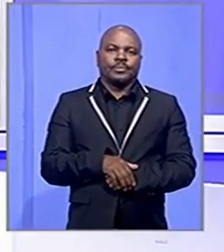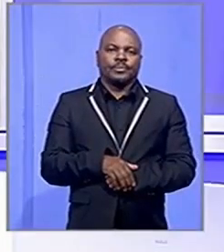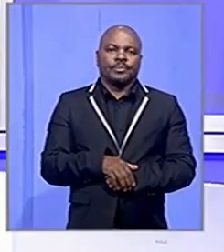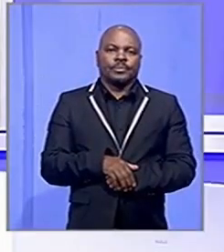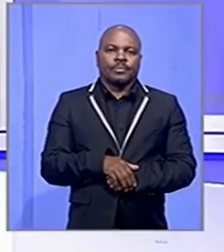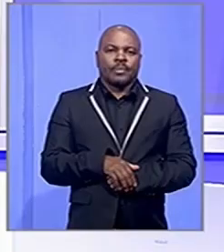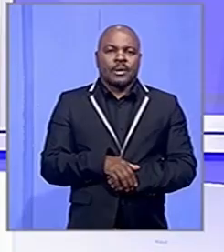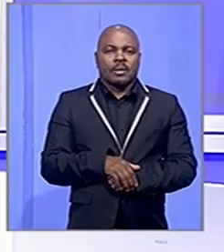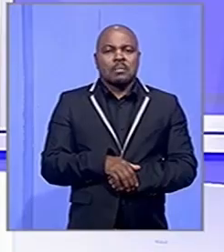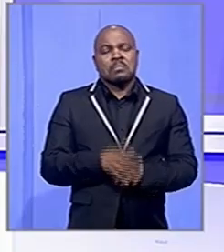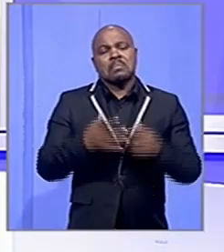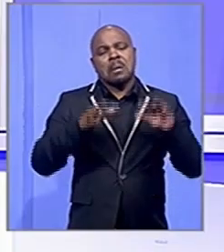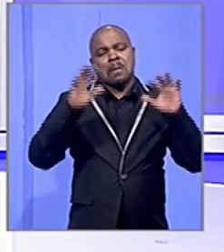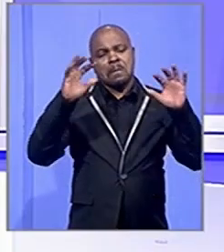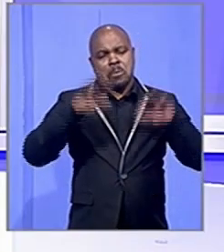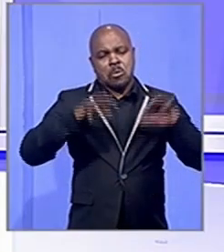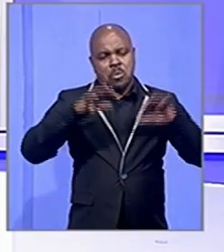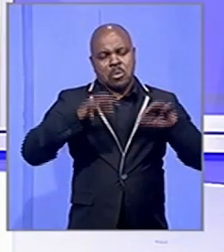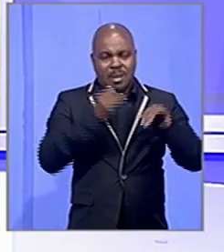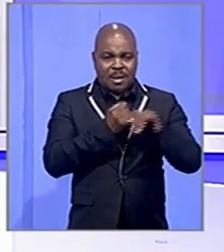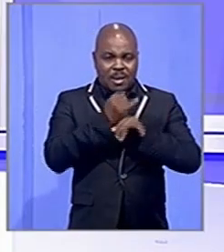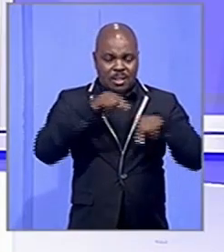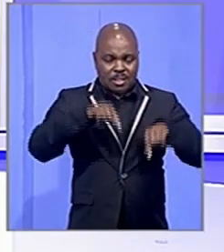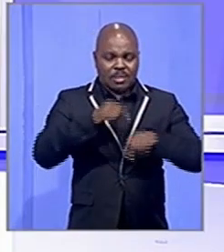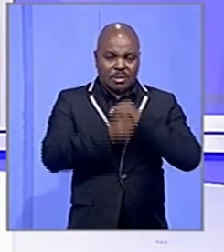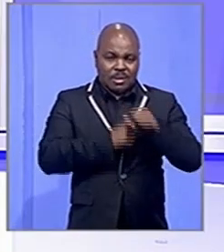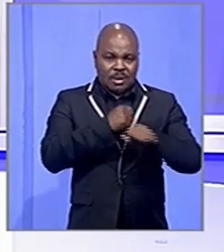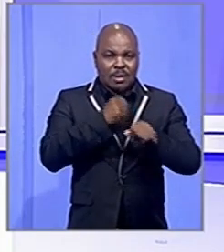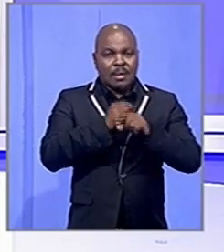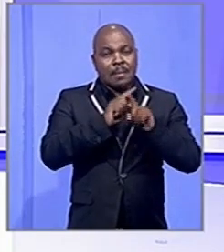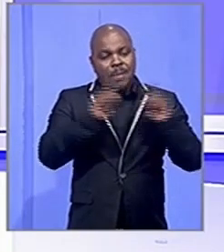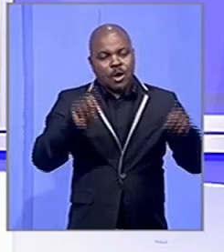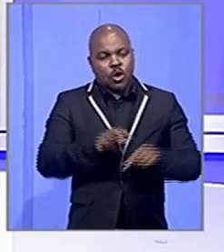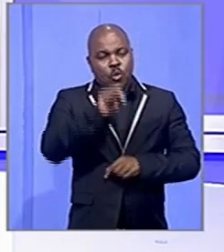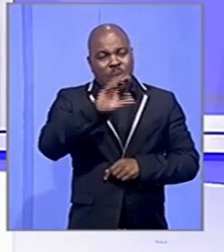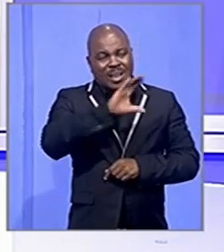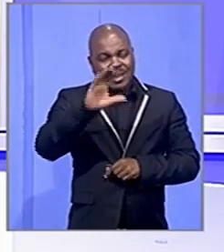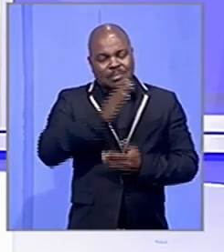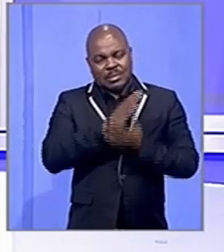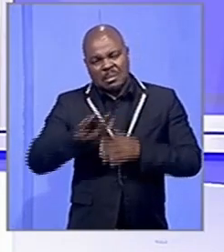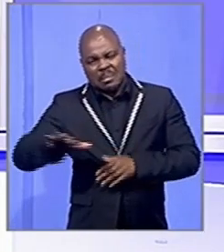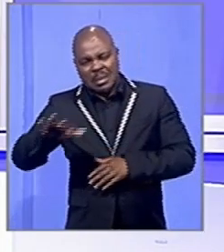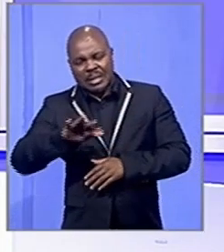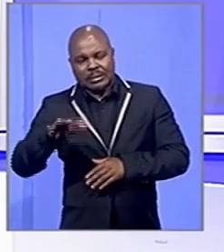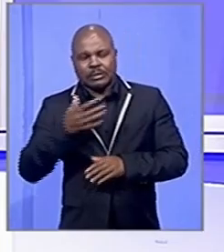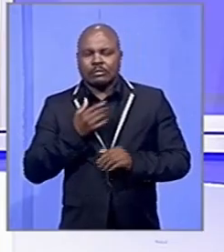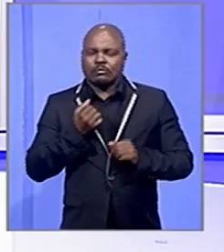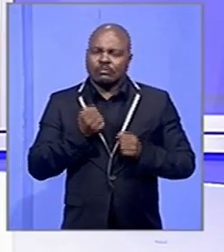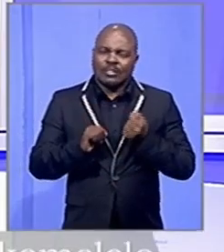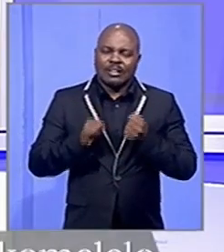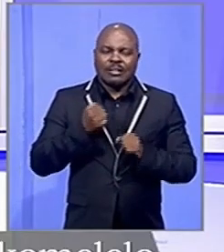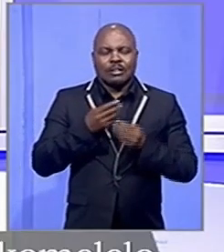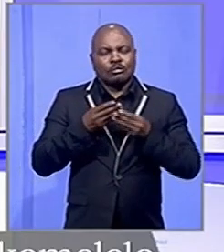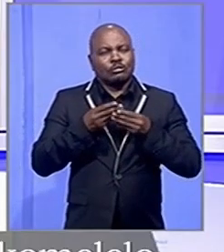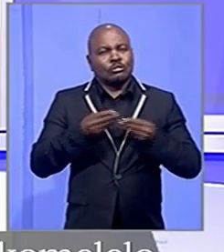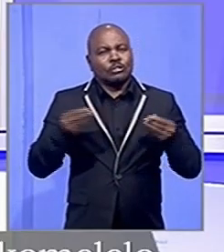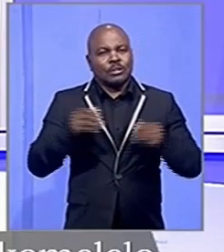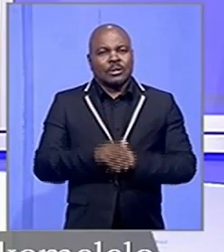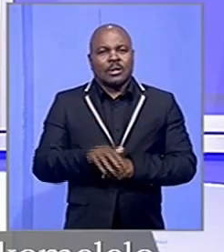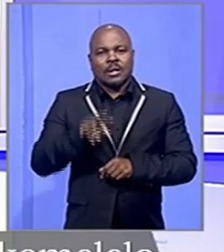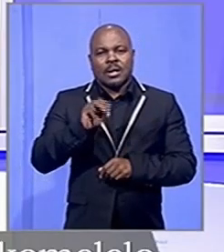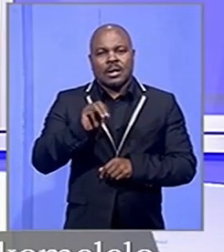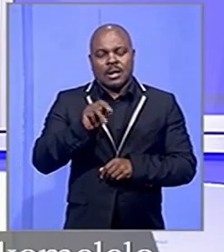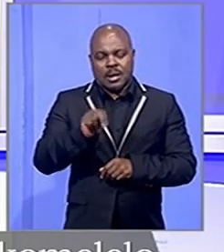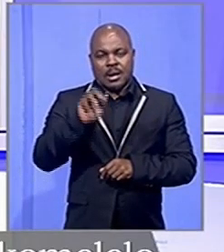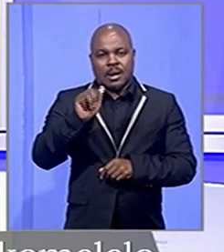Le fa pula e nele go sa le gale monongwaga dikgaolo di le dintsi kwa Northern Cape di santse di kgaratlha mo komelelong. Sedika sa